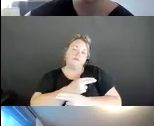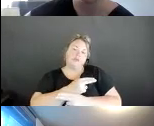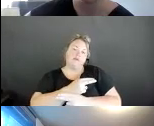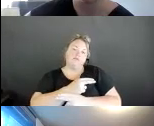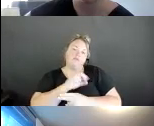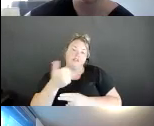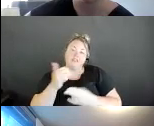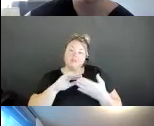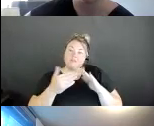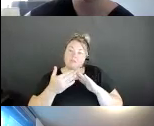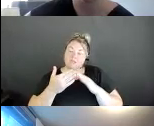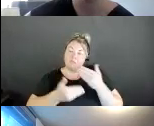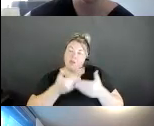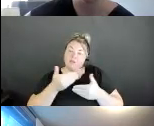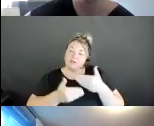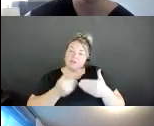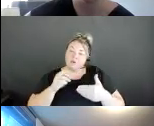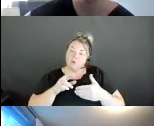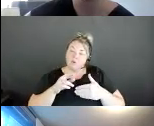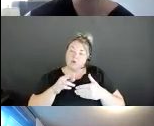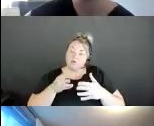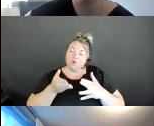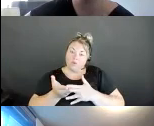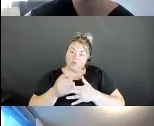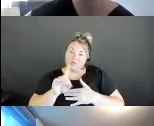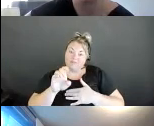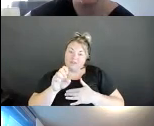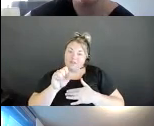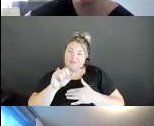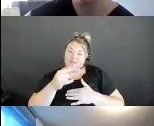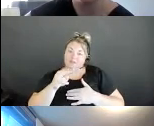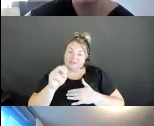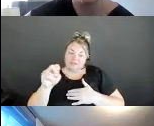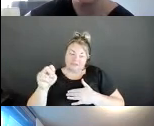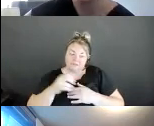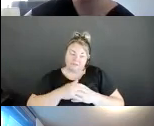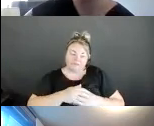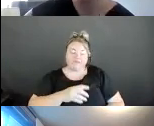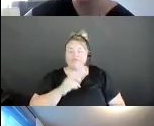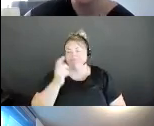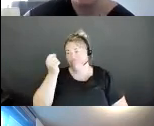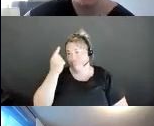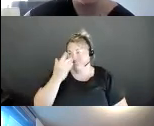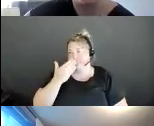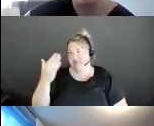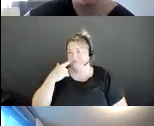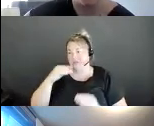another community process or going through designees. Sure. Understood. Thanks